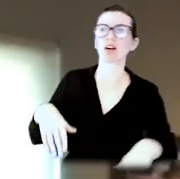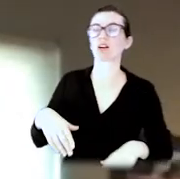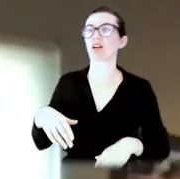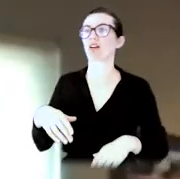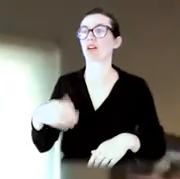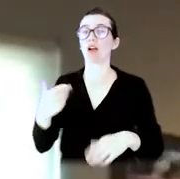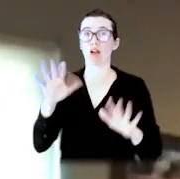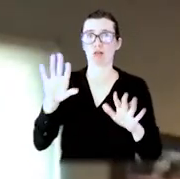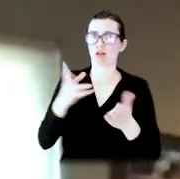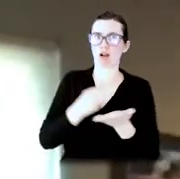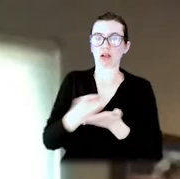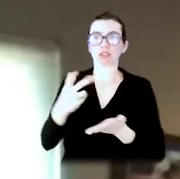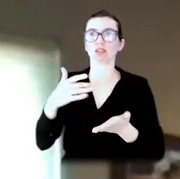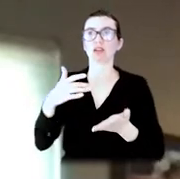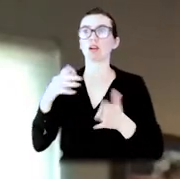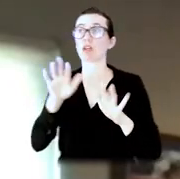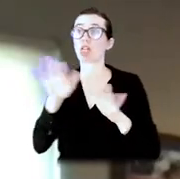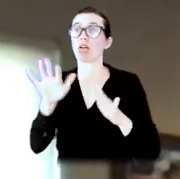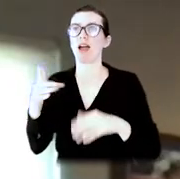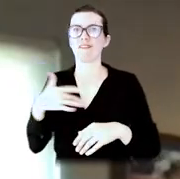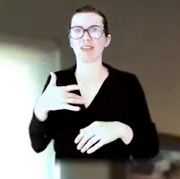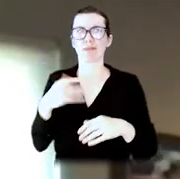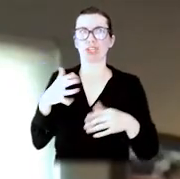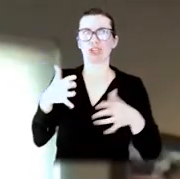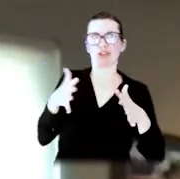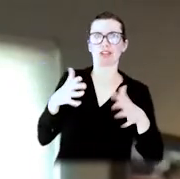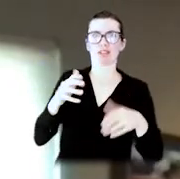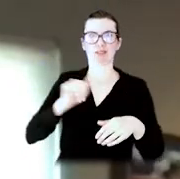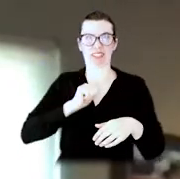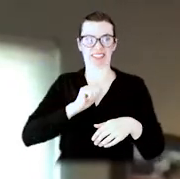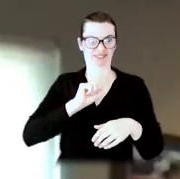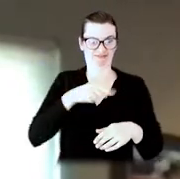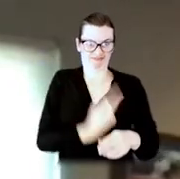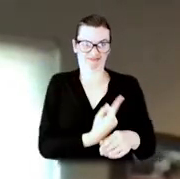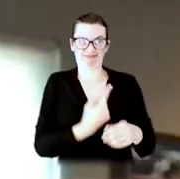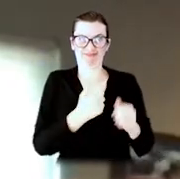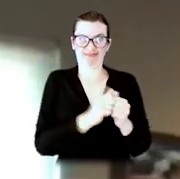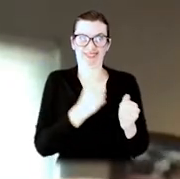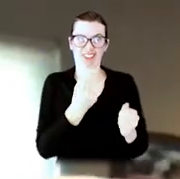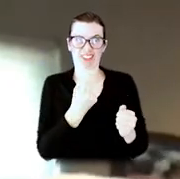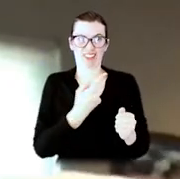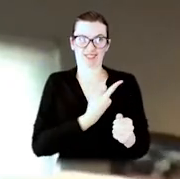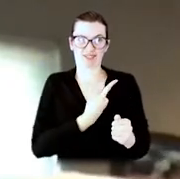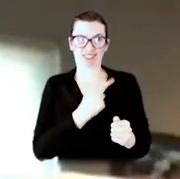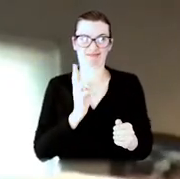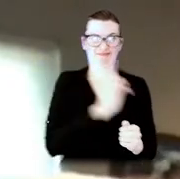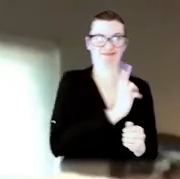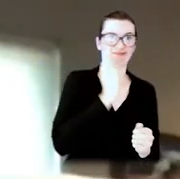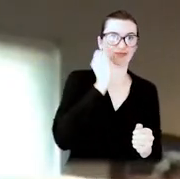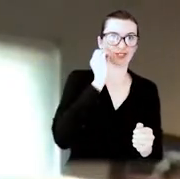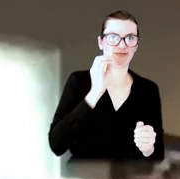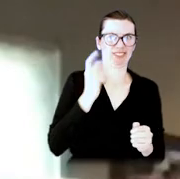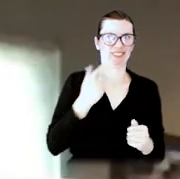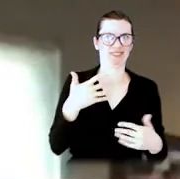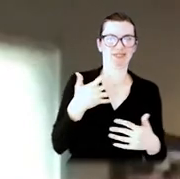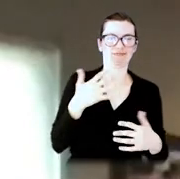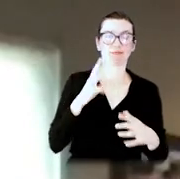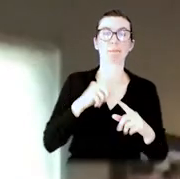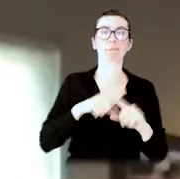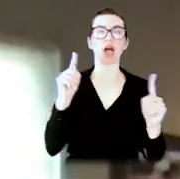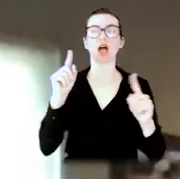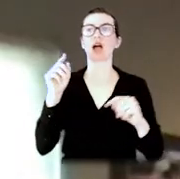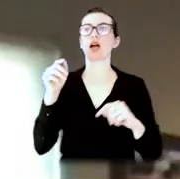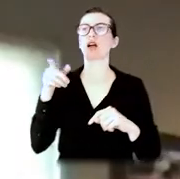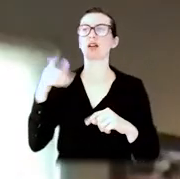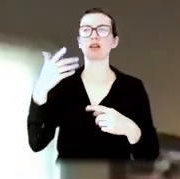nervous about going home with a dog for the first time. But it was so well done that I was totally comfortable since I got home,